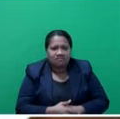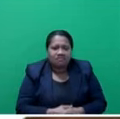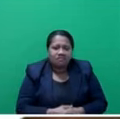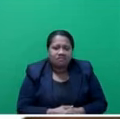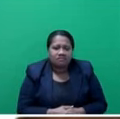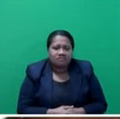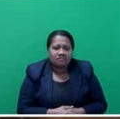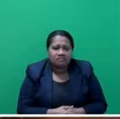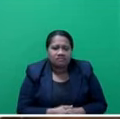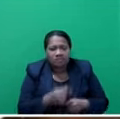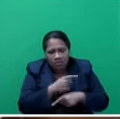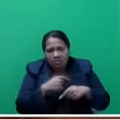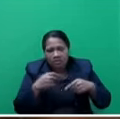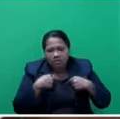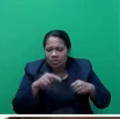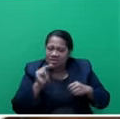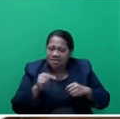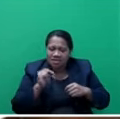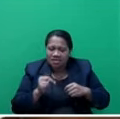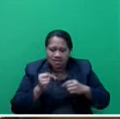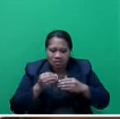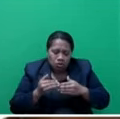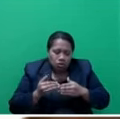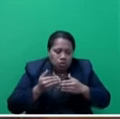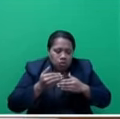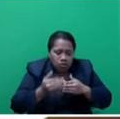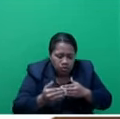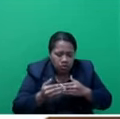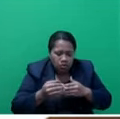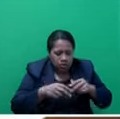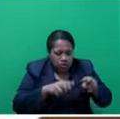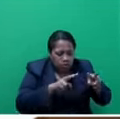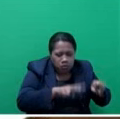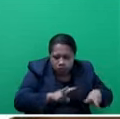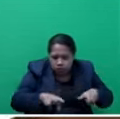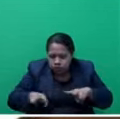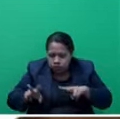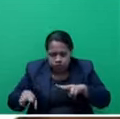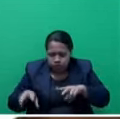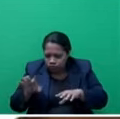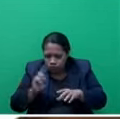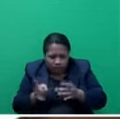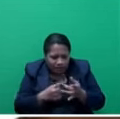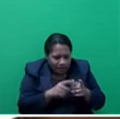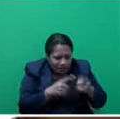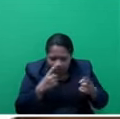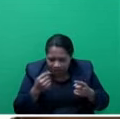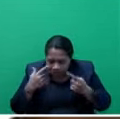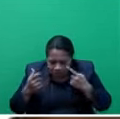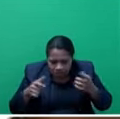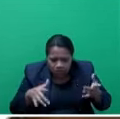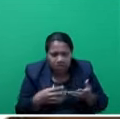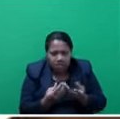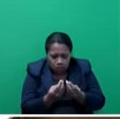We need to go beyond our shores, Mr. Speaker, to explore options, to share ideas and experiences, and to find innovative solutions